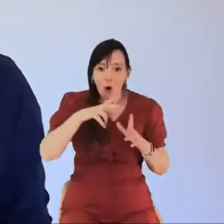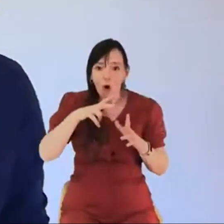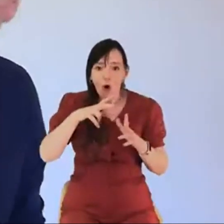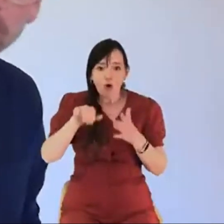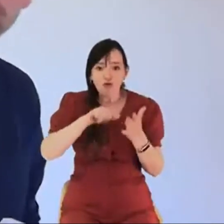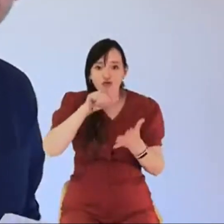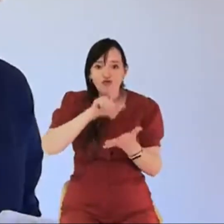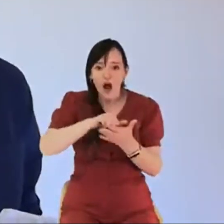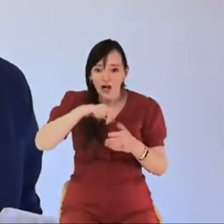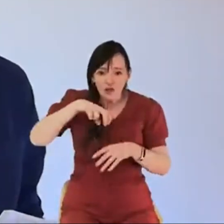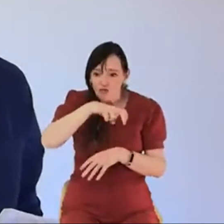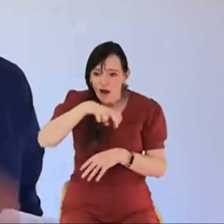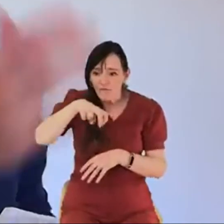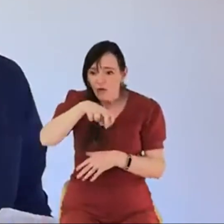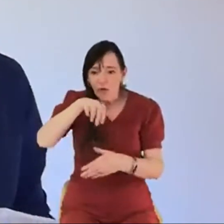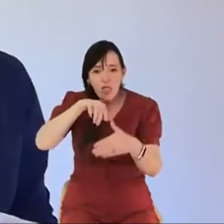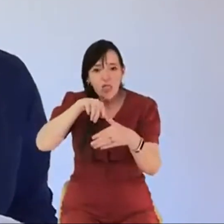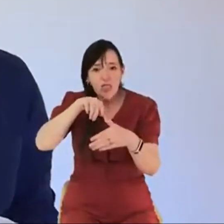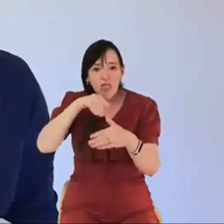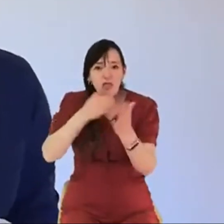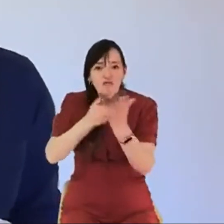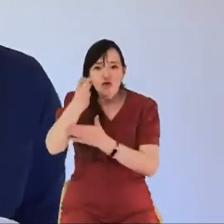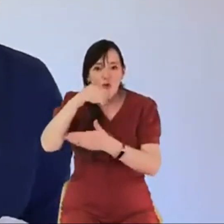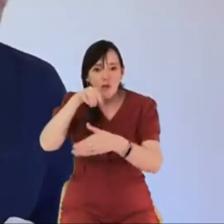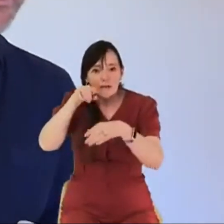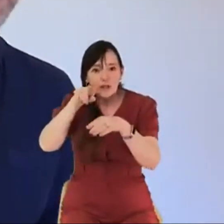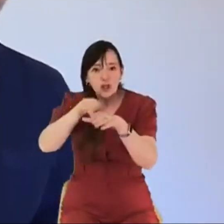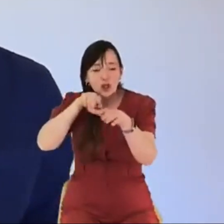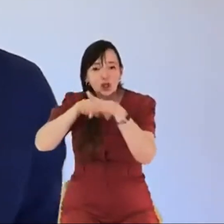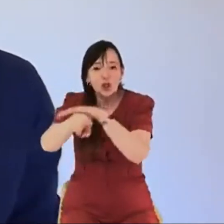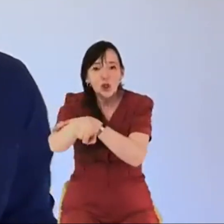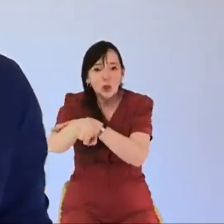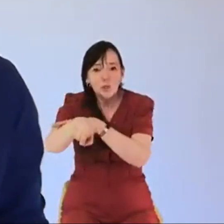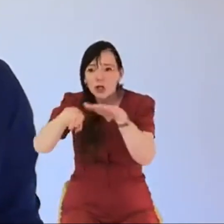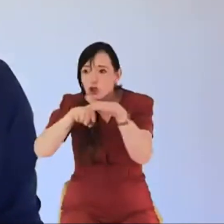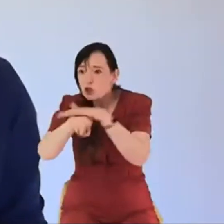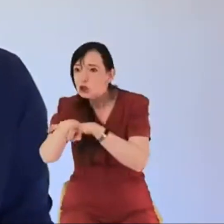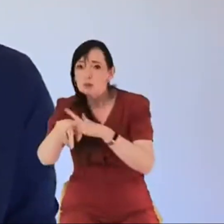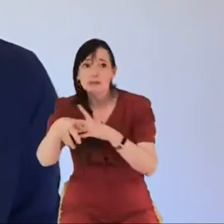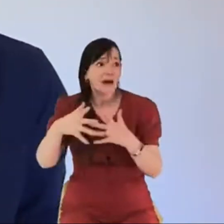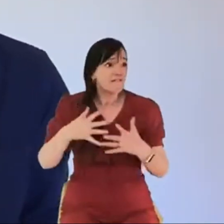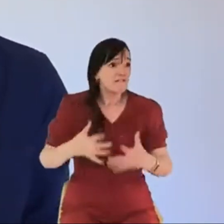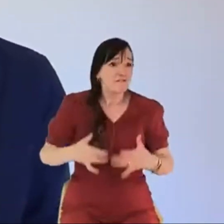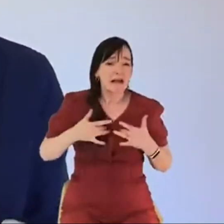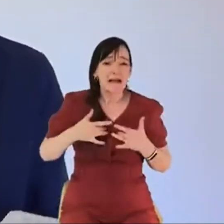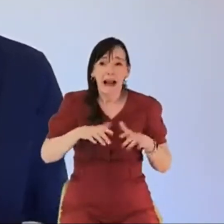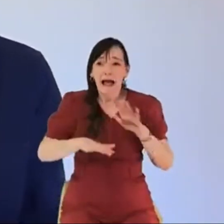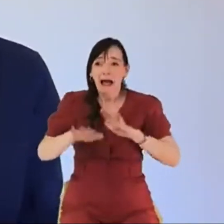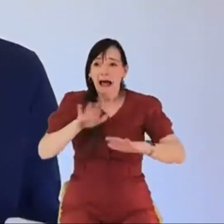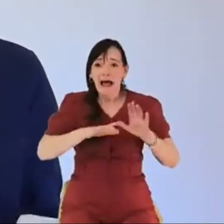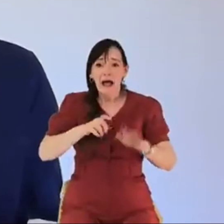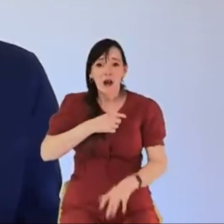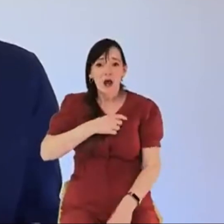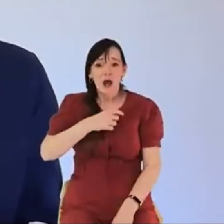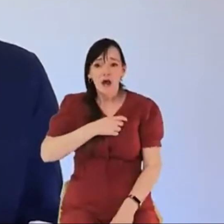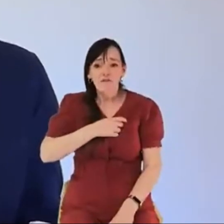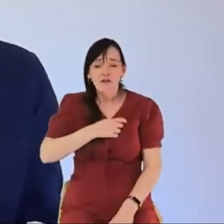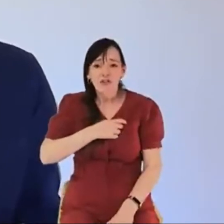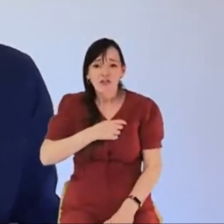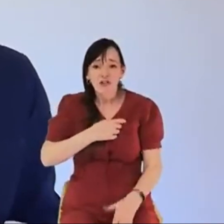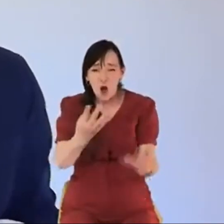find my way across london on the underground and the whole idea made me nervous i was just frightened of the crowds and